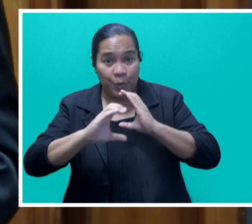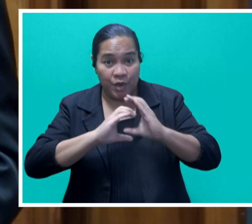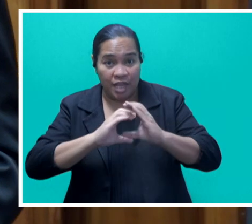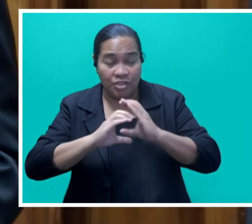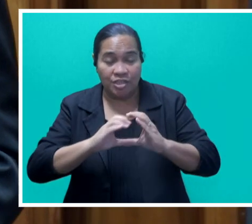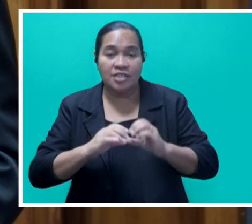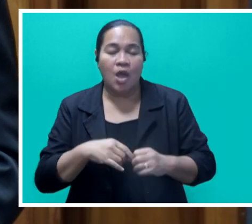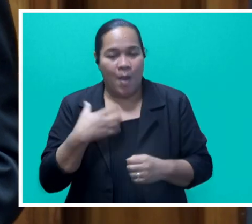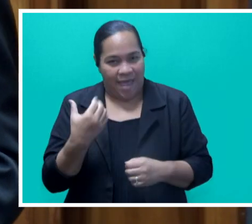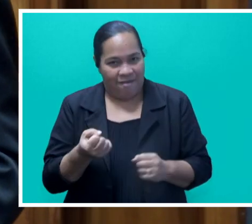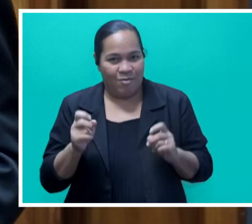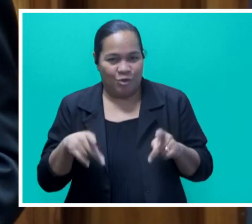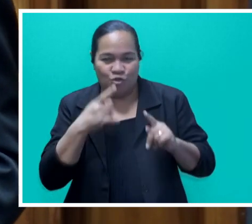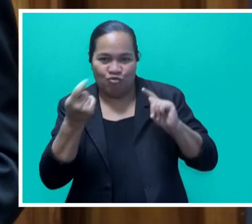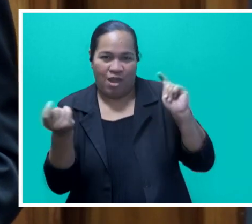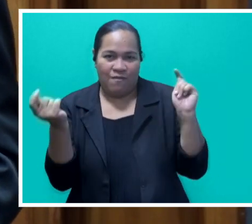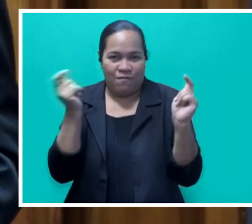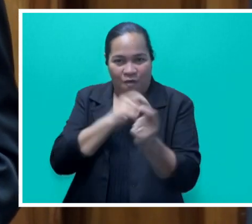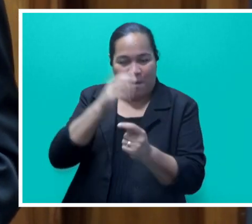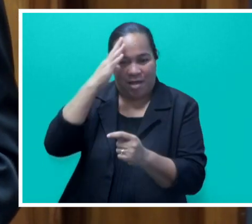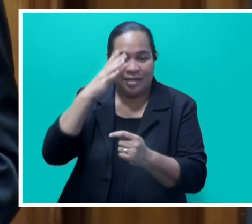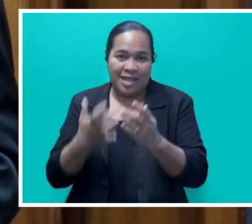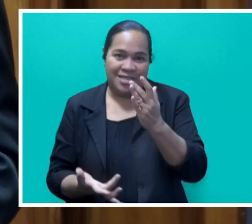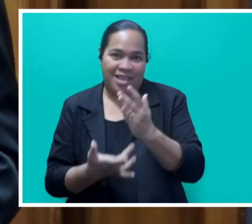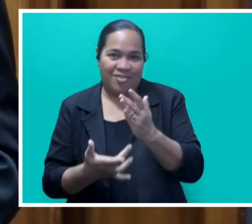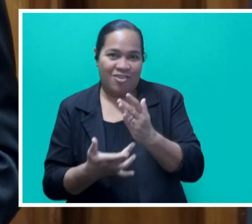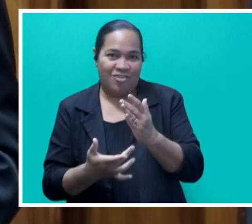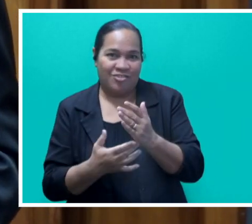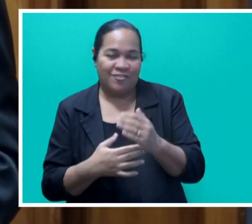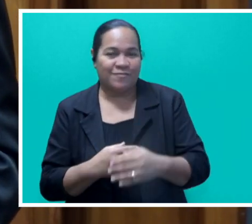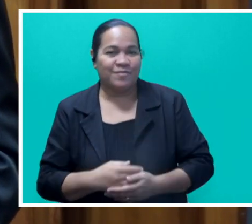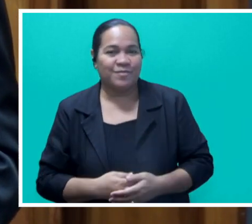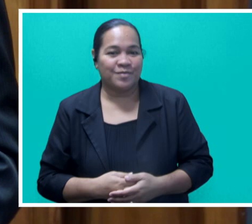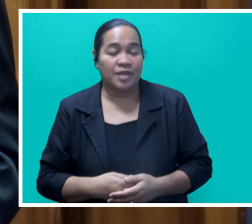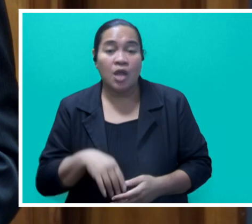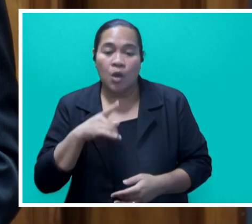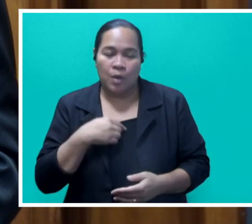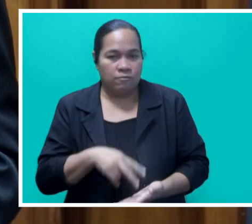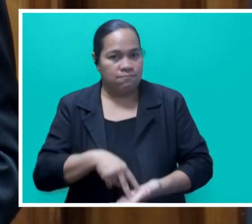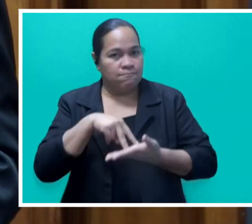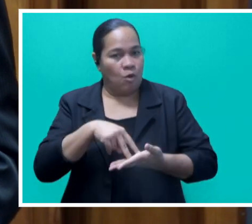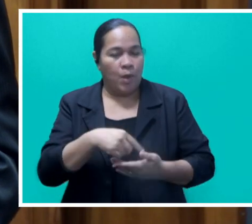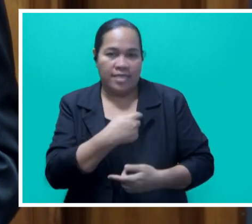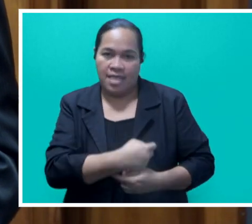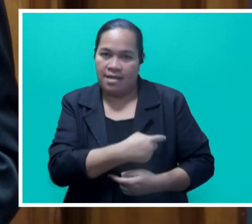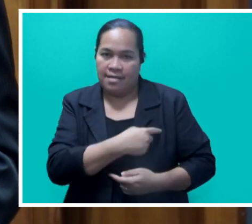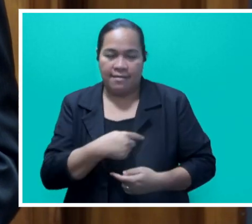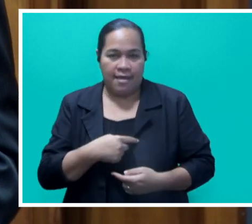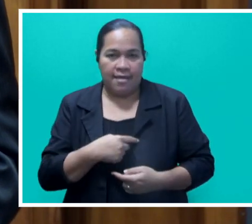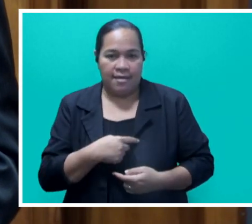an opportunity to transform our country as a technological driver. We are steadfast in our dedication to